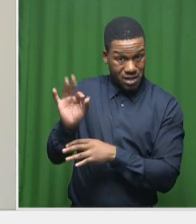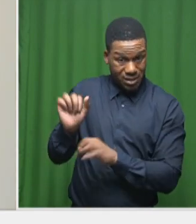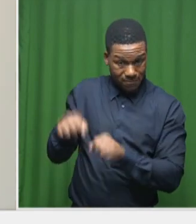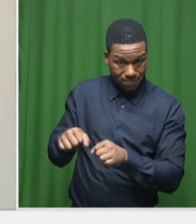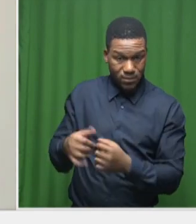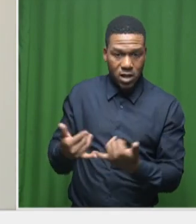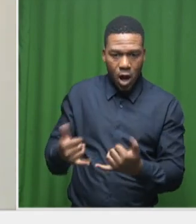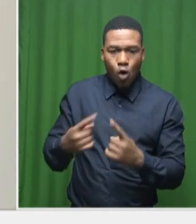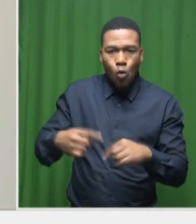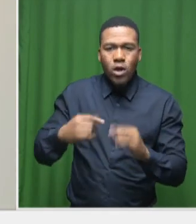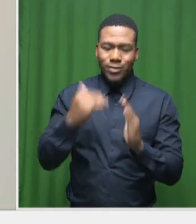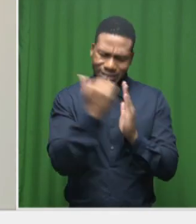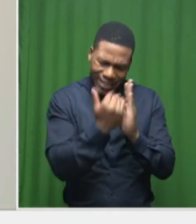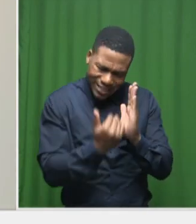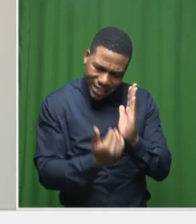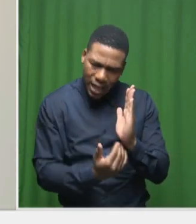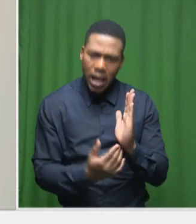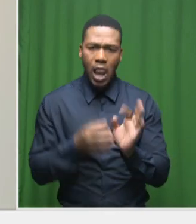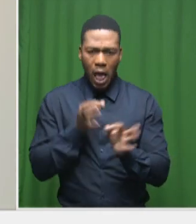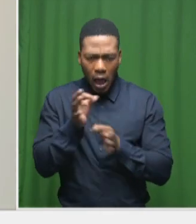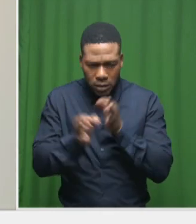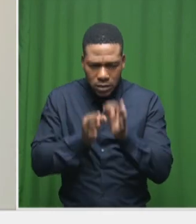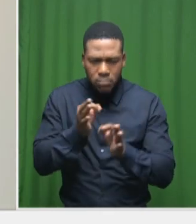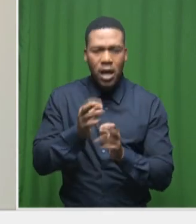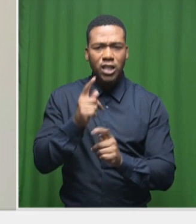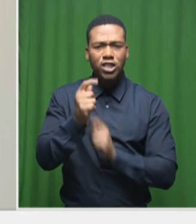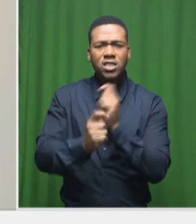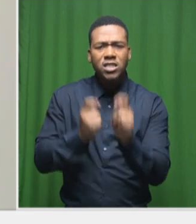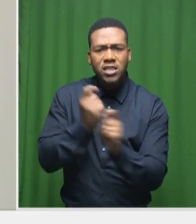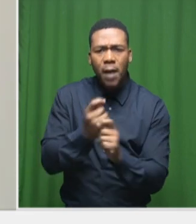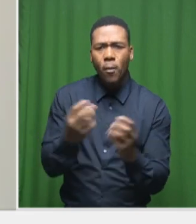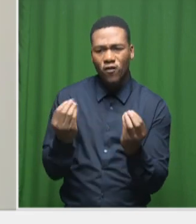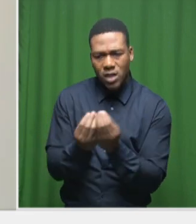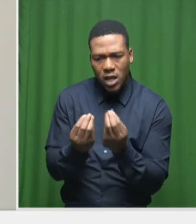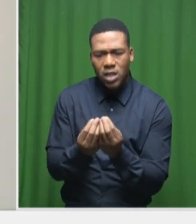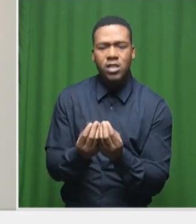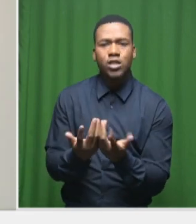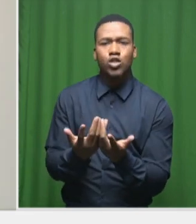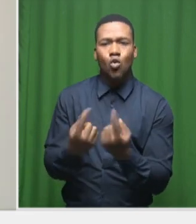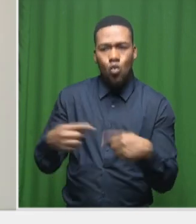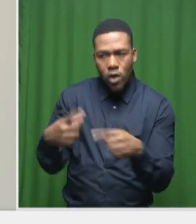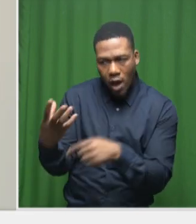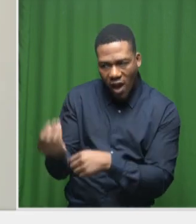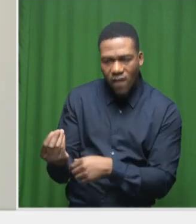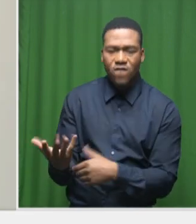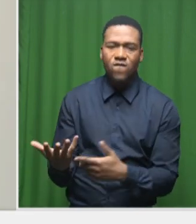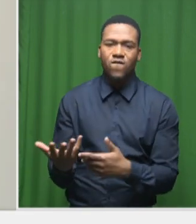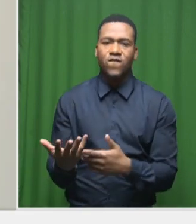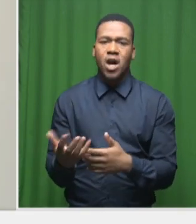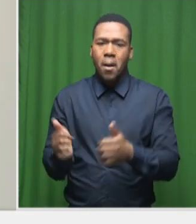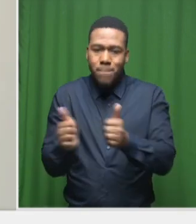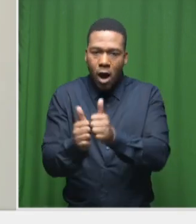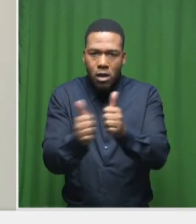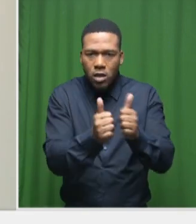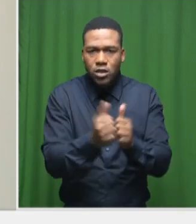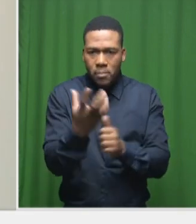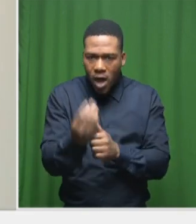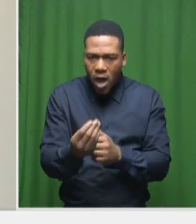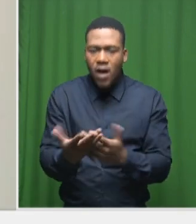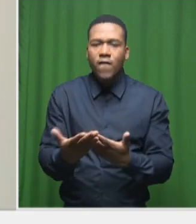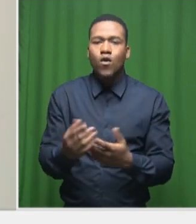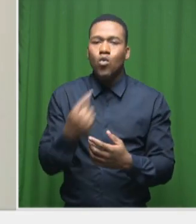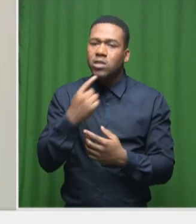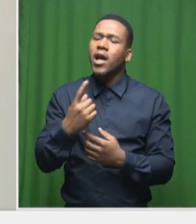the type of initiatives that we have, the type of partnership and collaboration models that we have, where we're saying, come